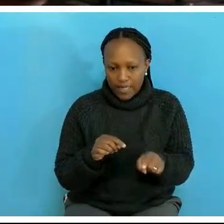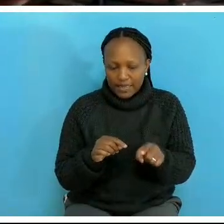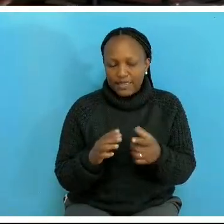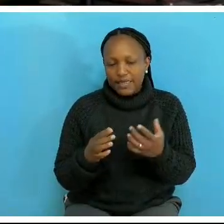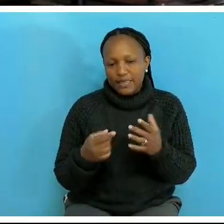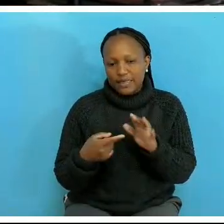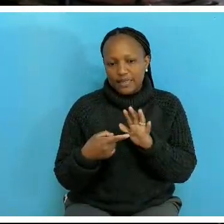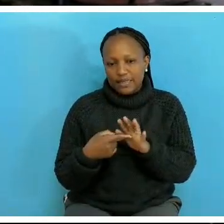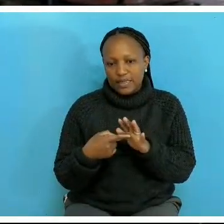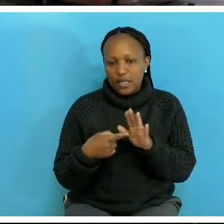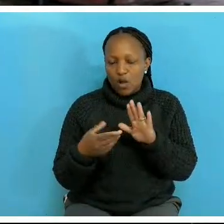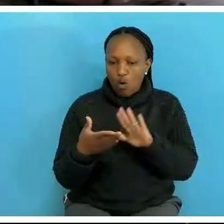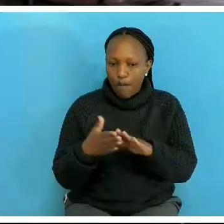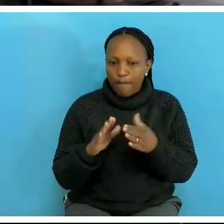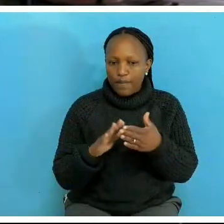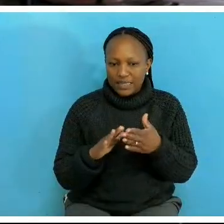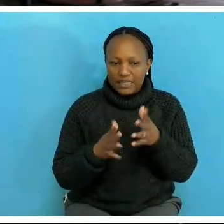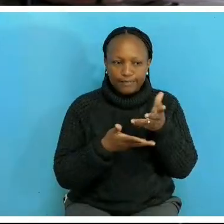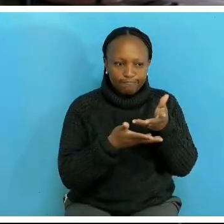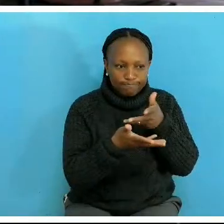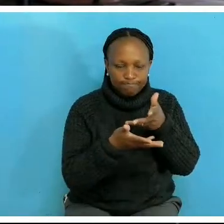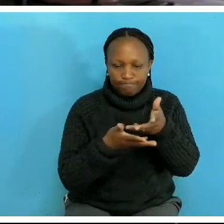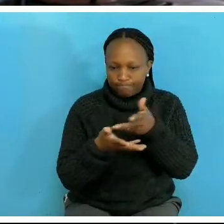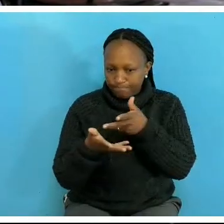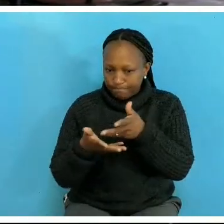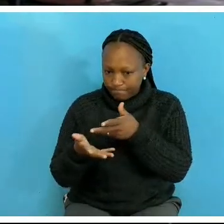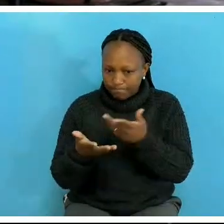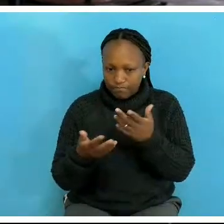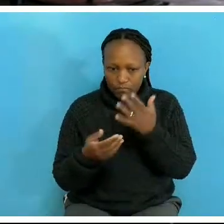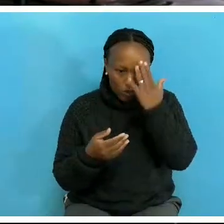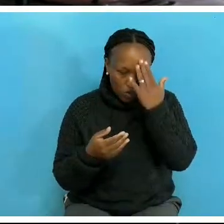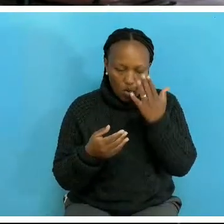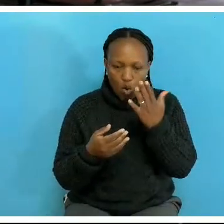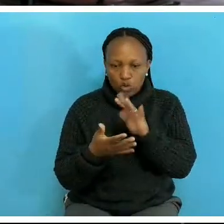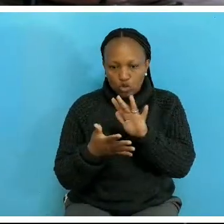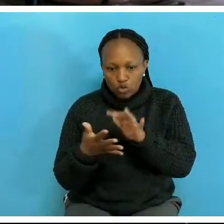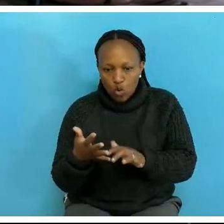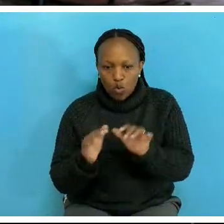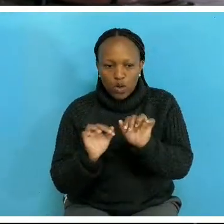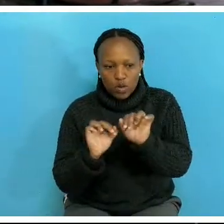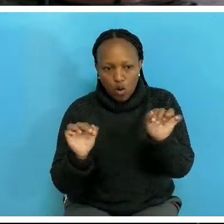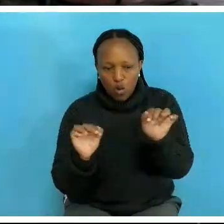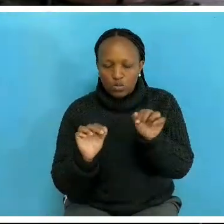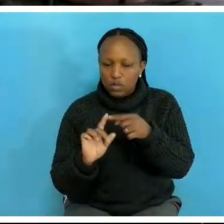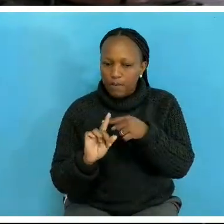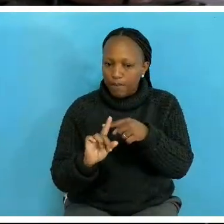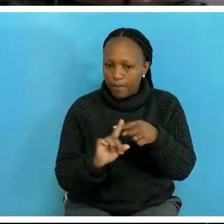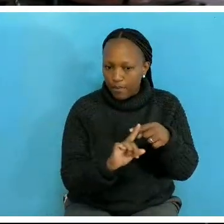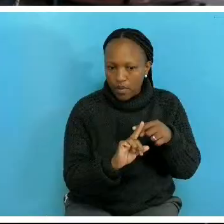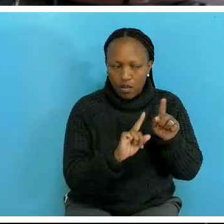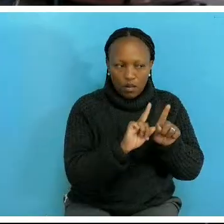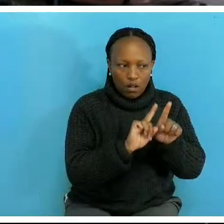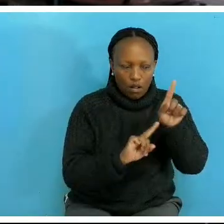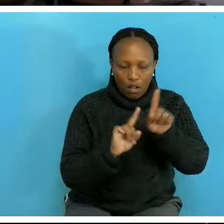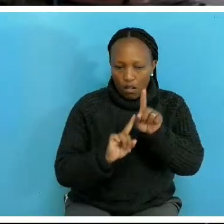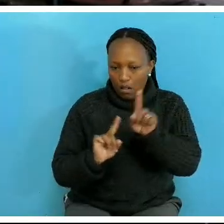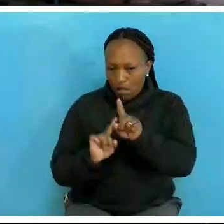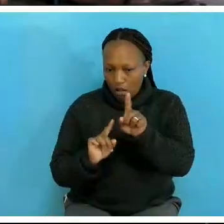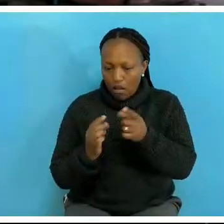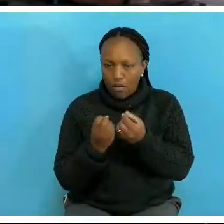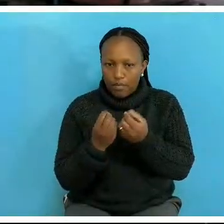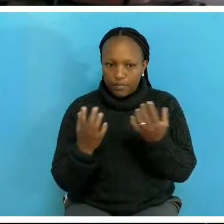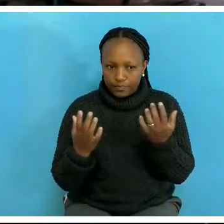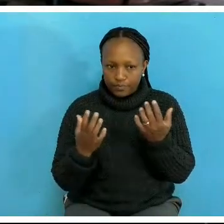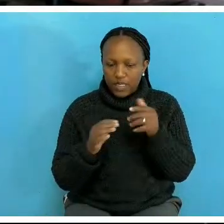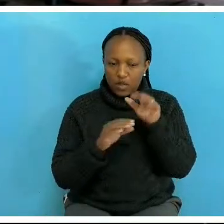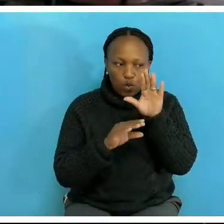a community stake engagement. You need to know your success stories. You need to know the lesson learned and how you